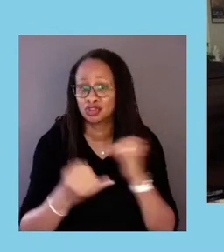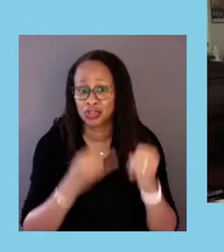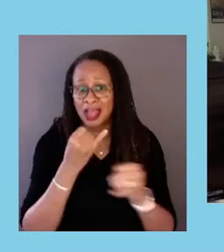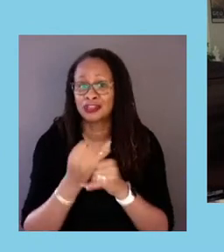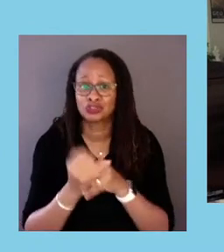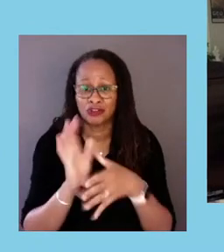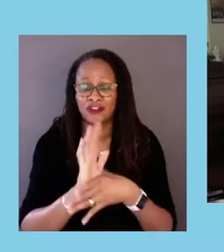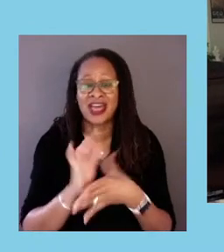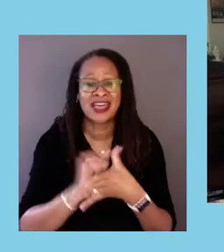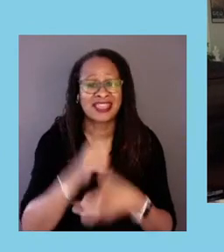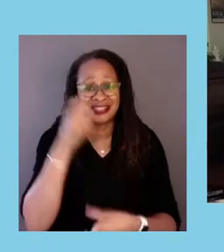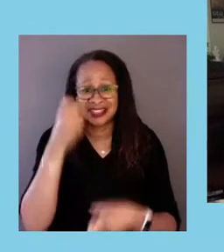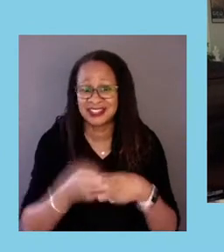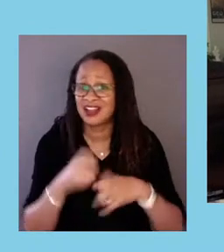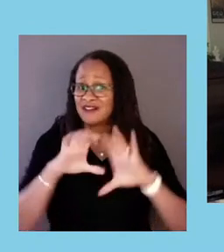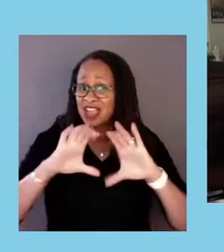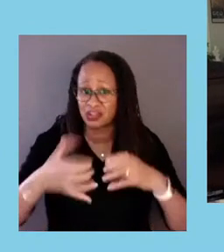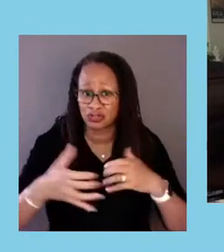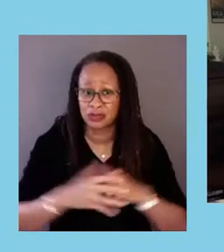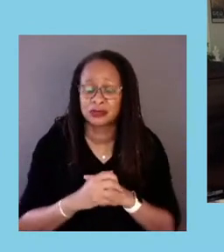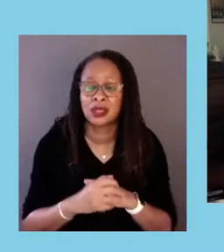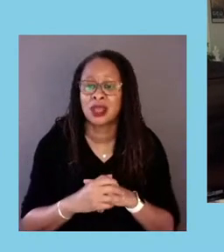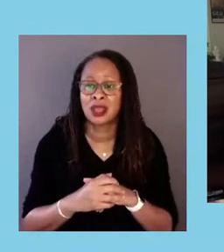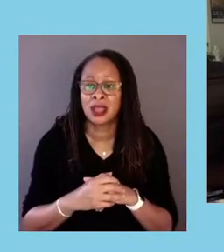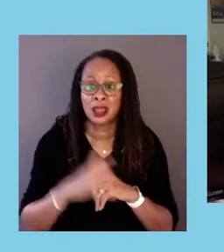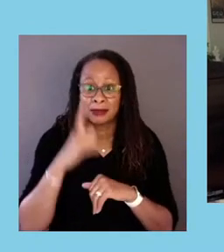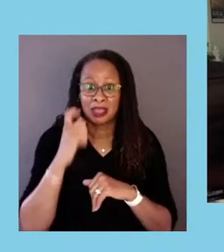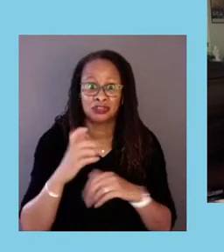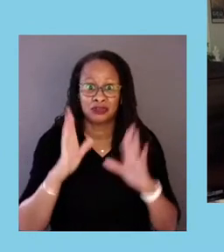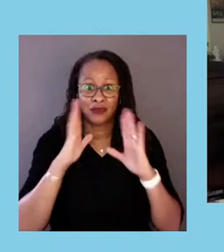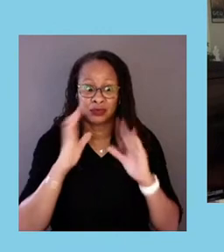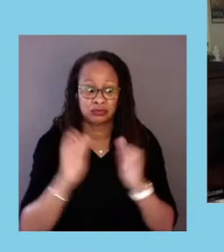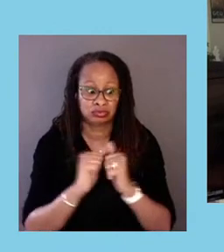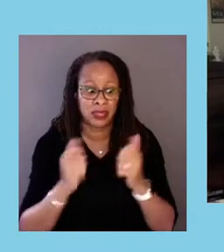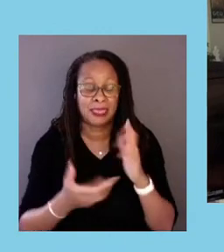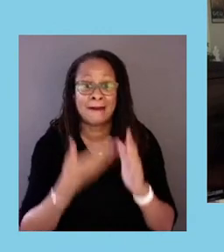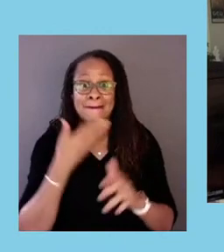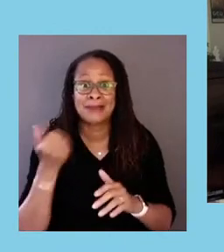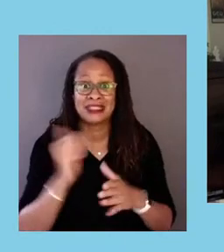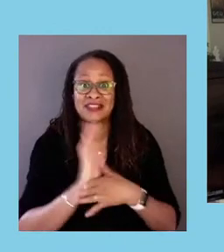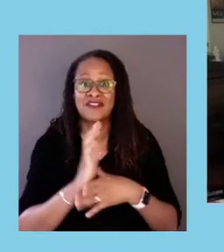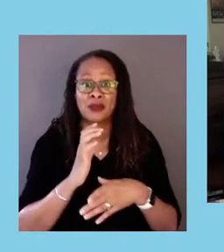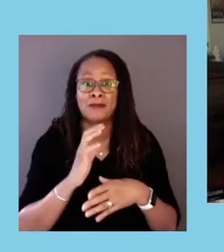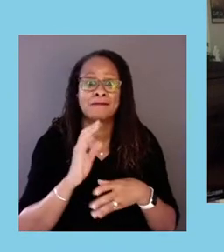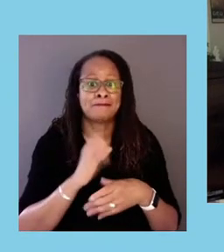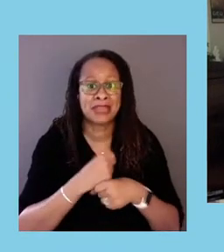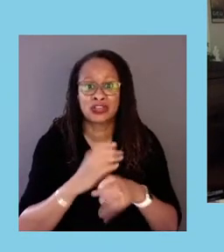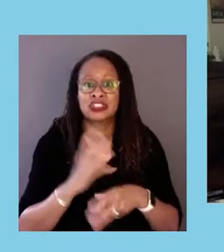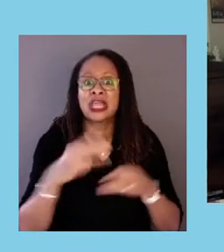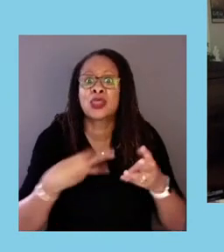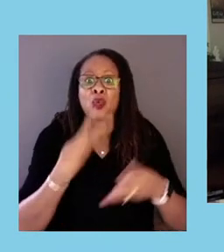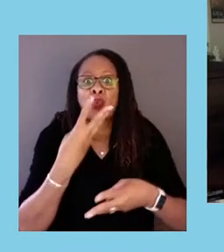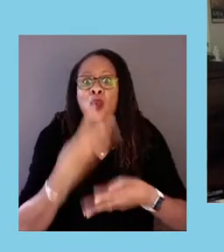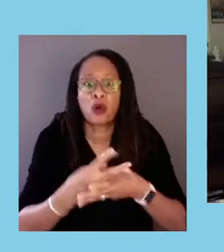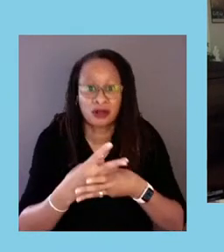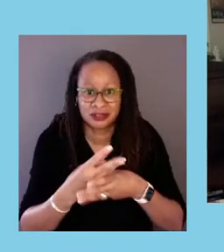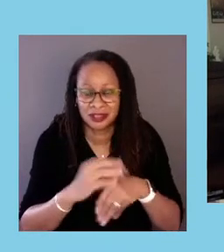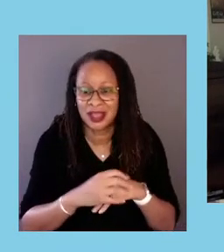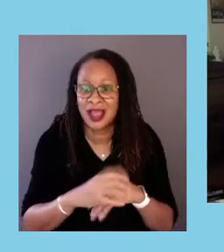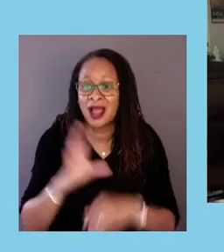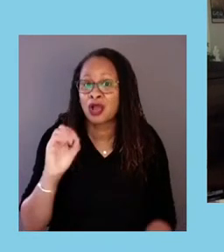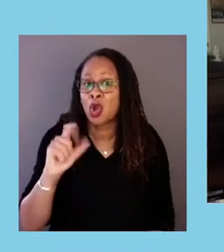tough category because you're dealing with like the best filmmakers in the world, right? The fact that Collective is nominated,